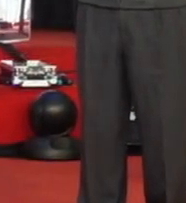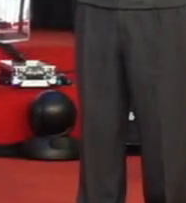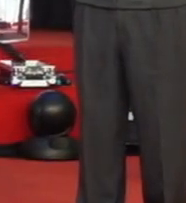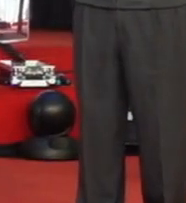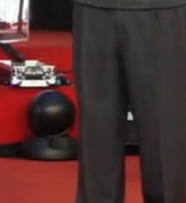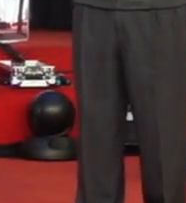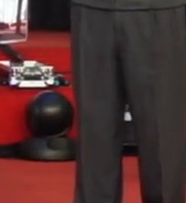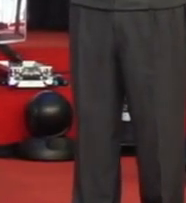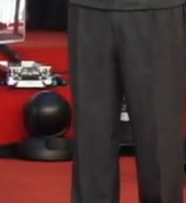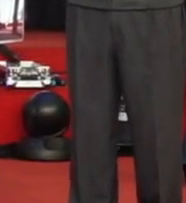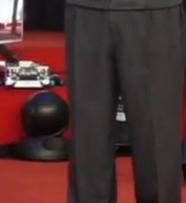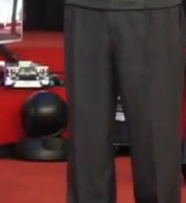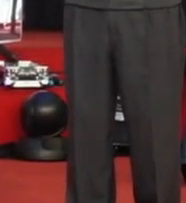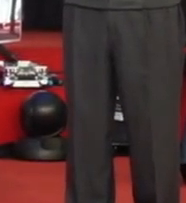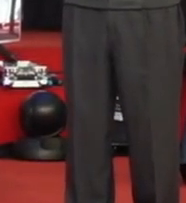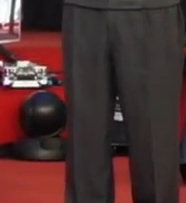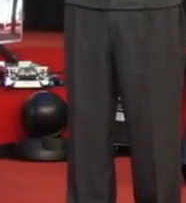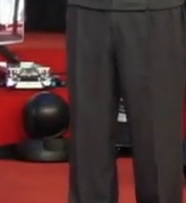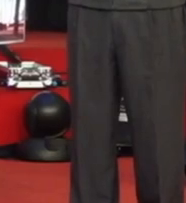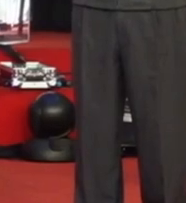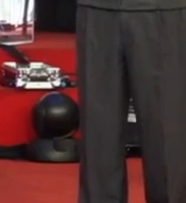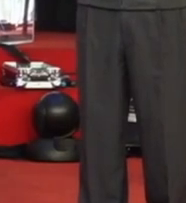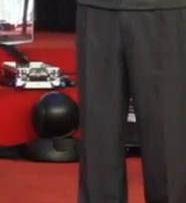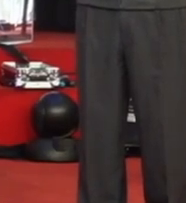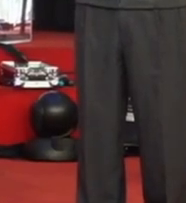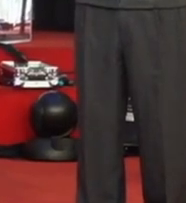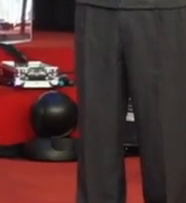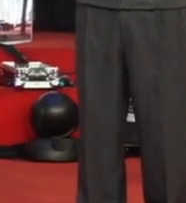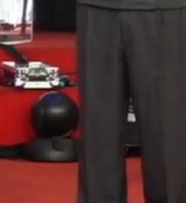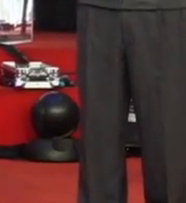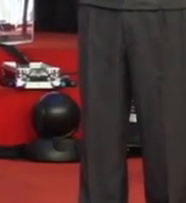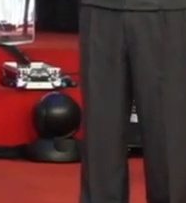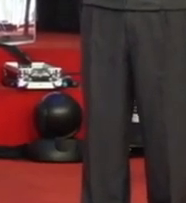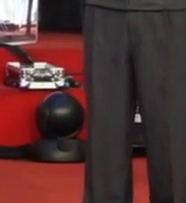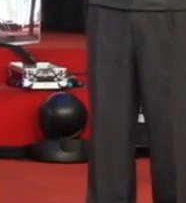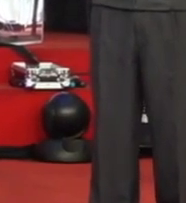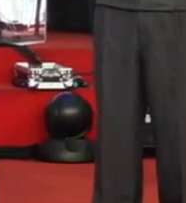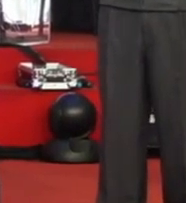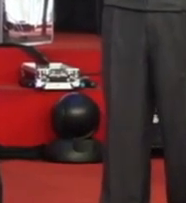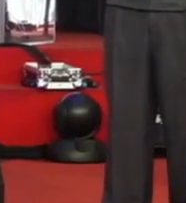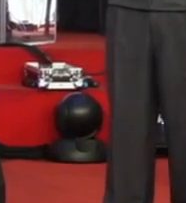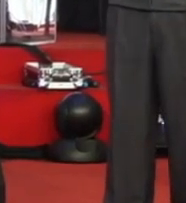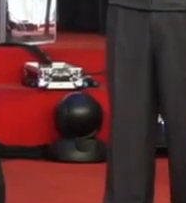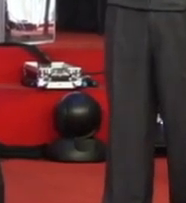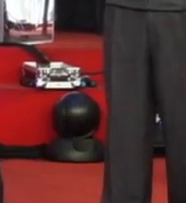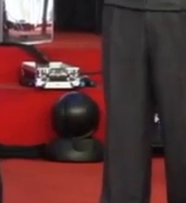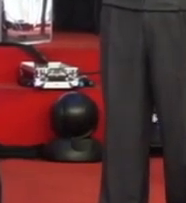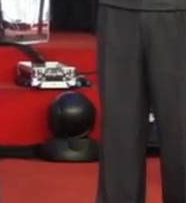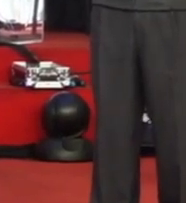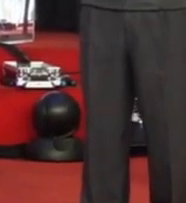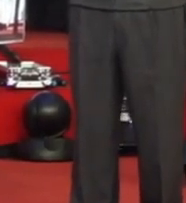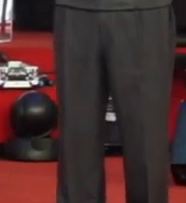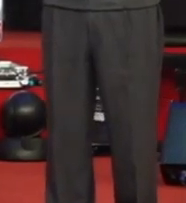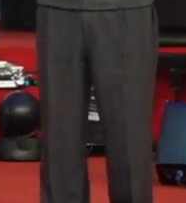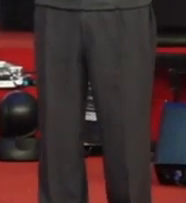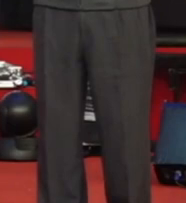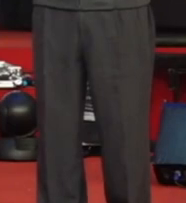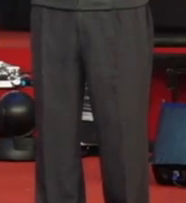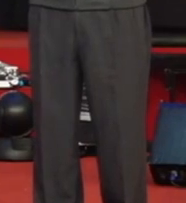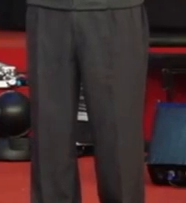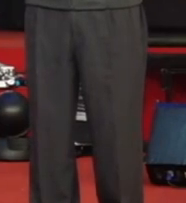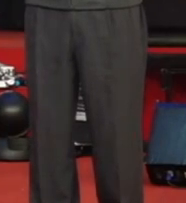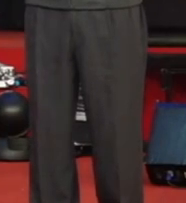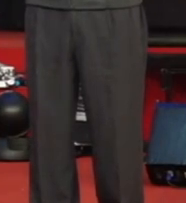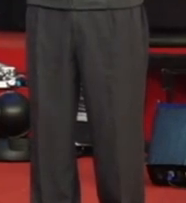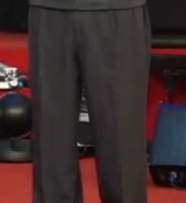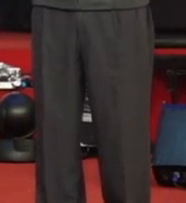uongo. And he reminded them that you will know them by their fruits. Na akawakumbusha kwamba ndio wajua kwa matunda yao. Even we as sons of